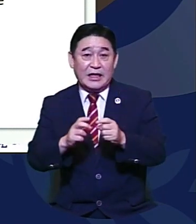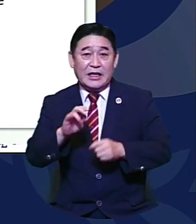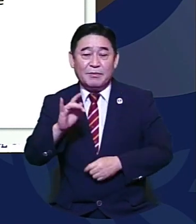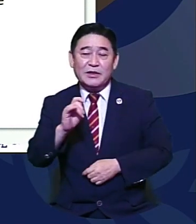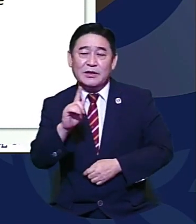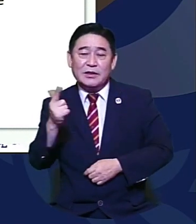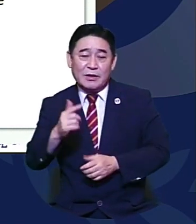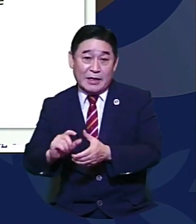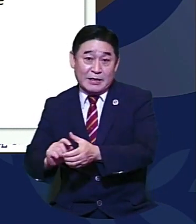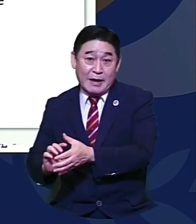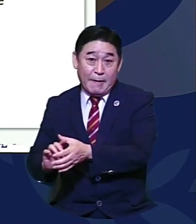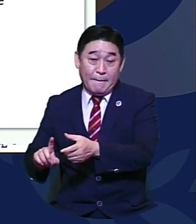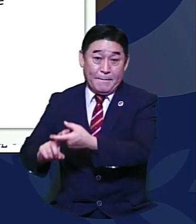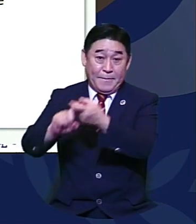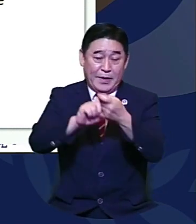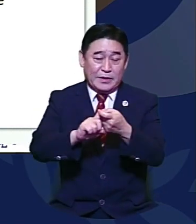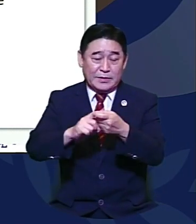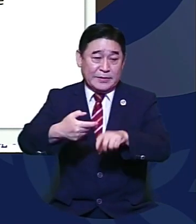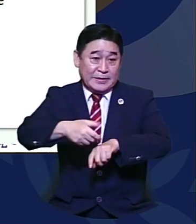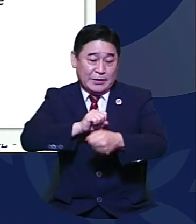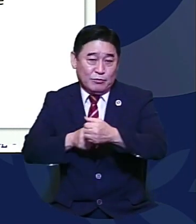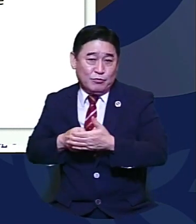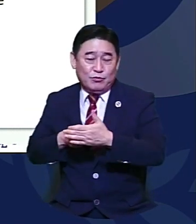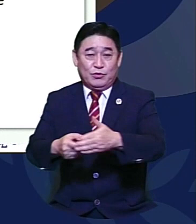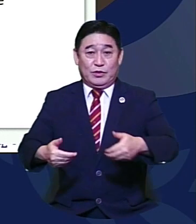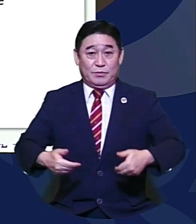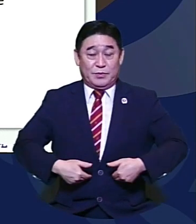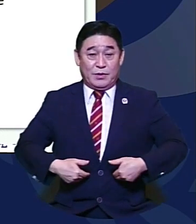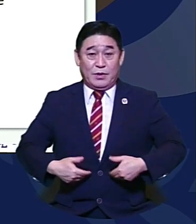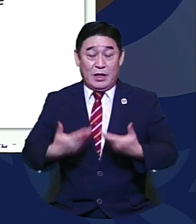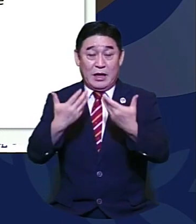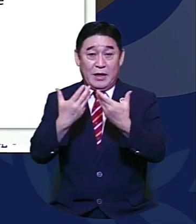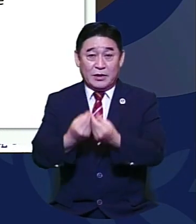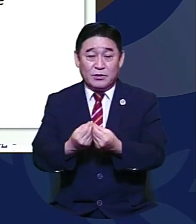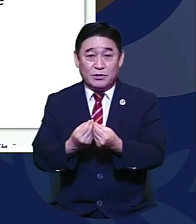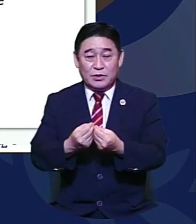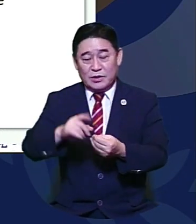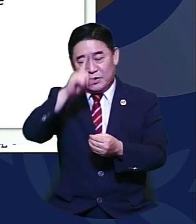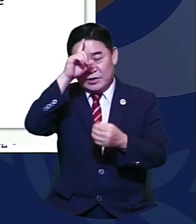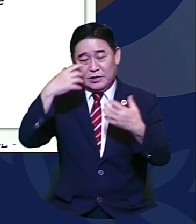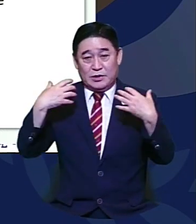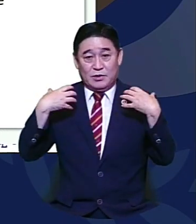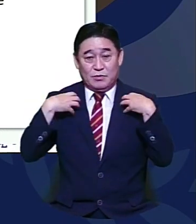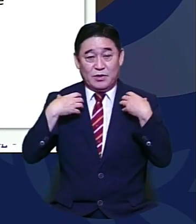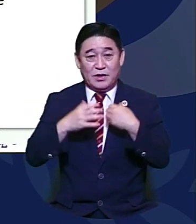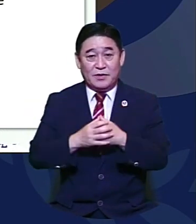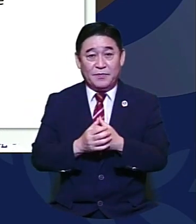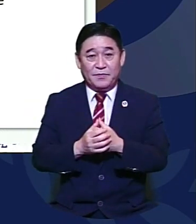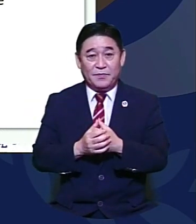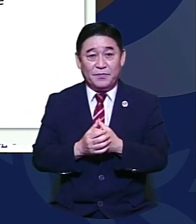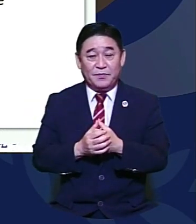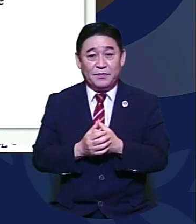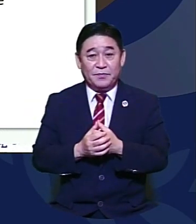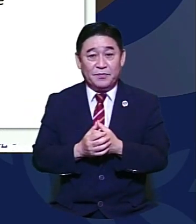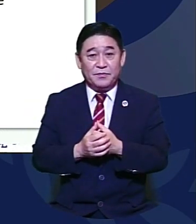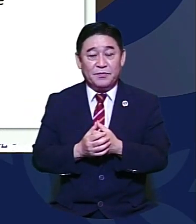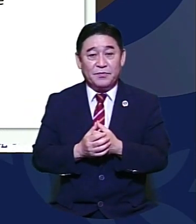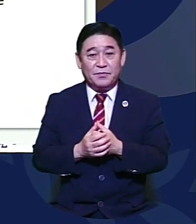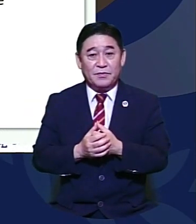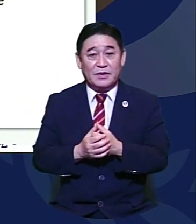is very crucial. In many cases, government is doing a good job and government agencies are very